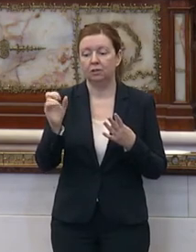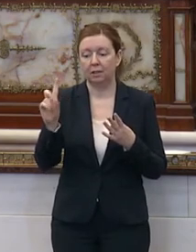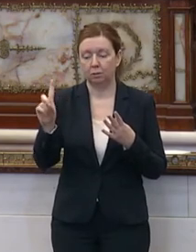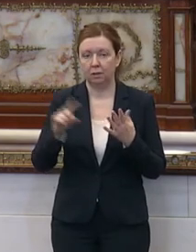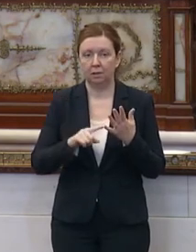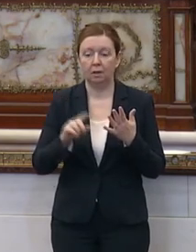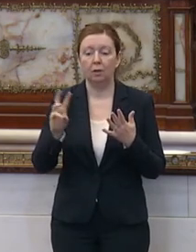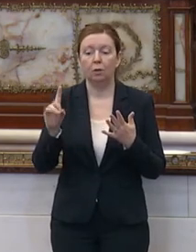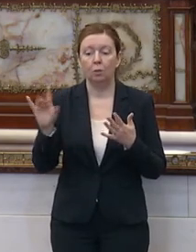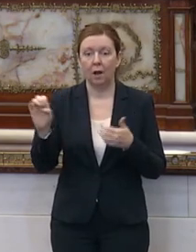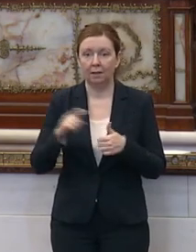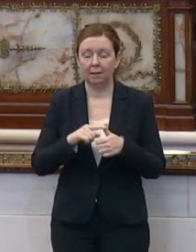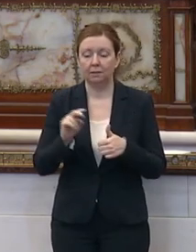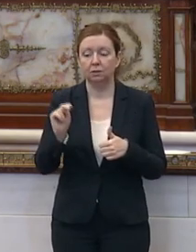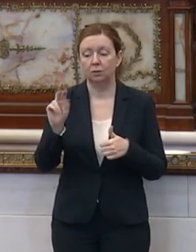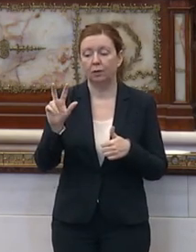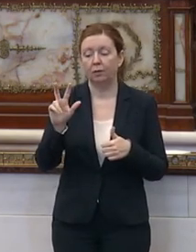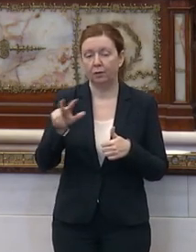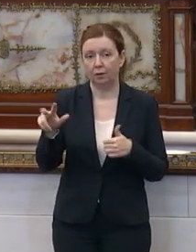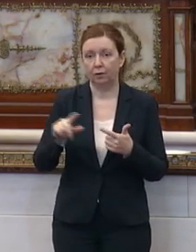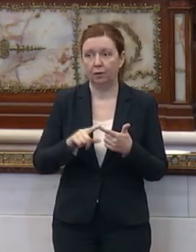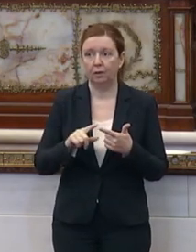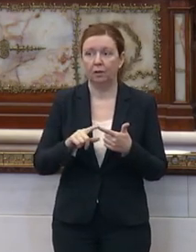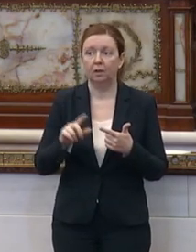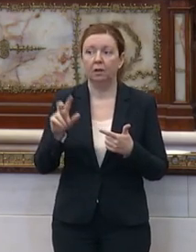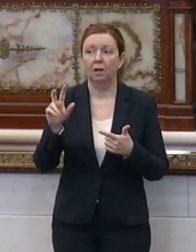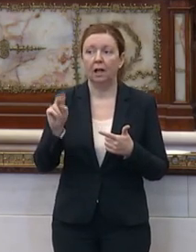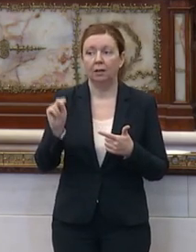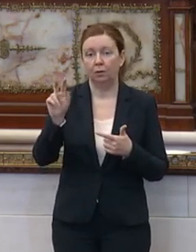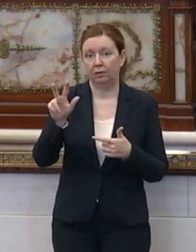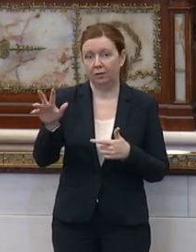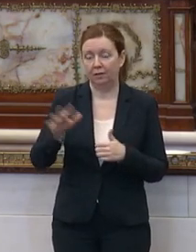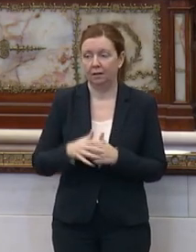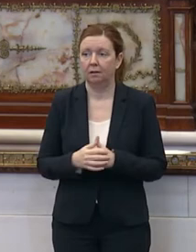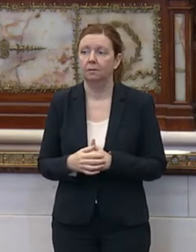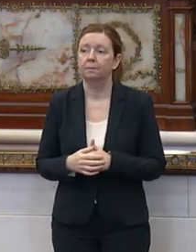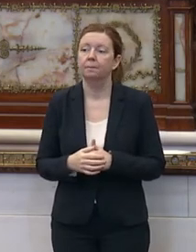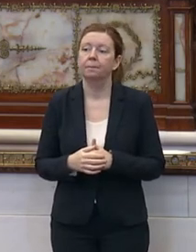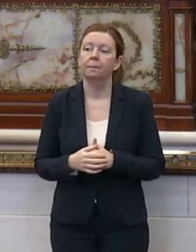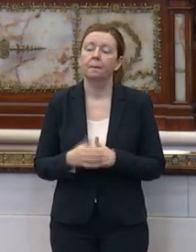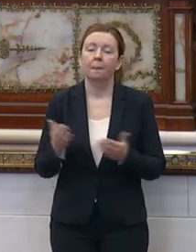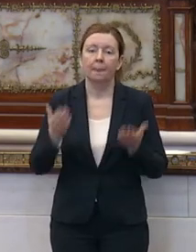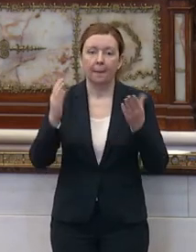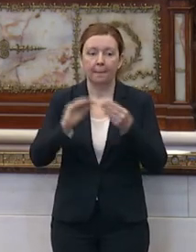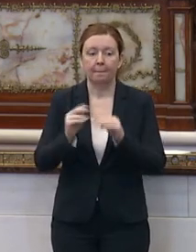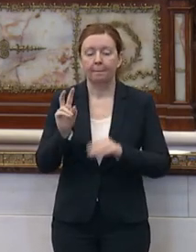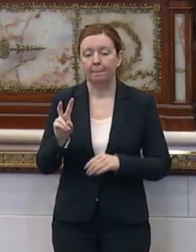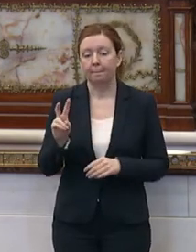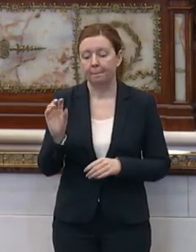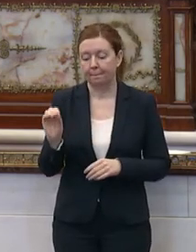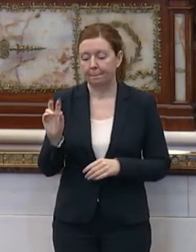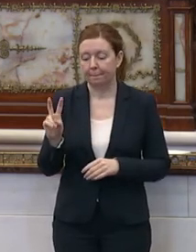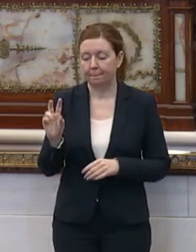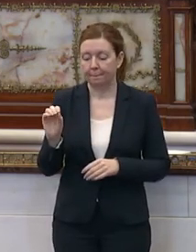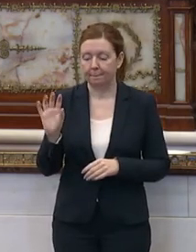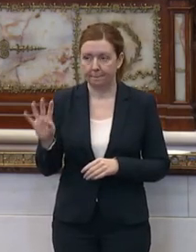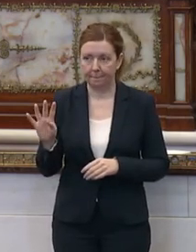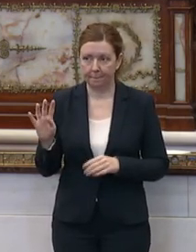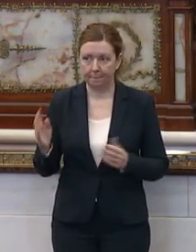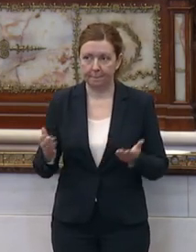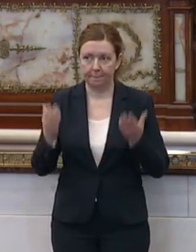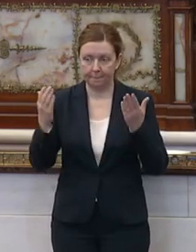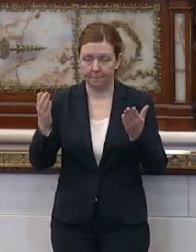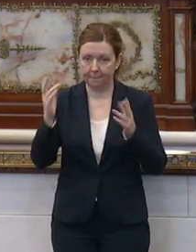Street, Wallace Street, North 33rd Street, and North 35th Street. And resolution number 220204,